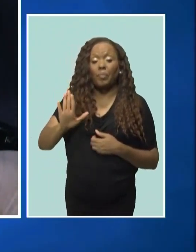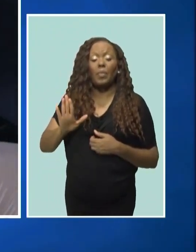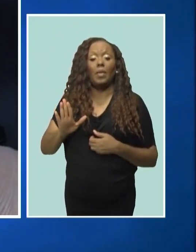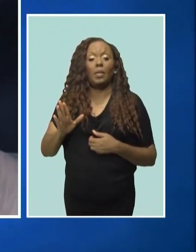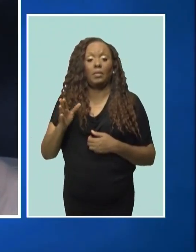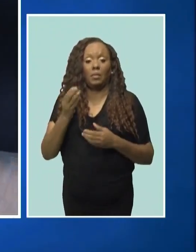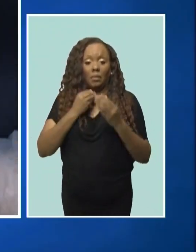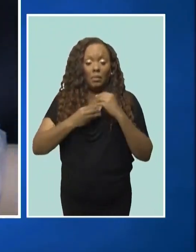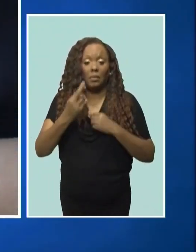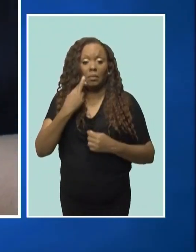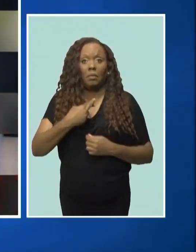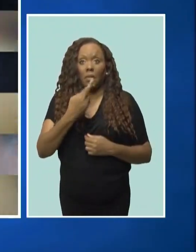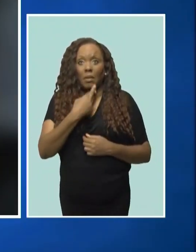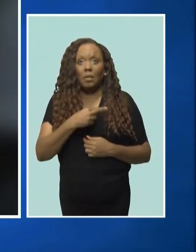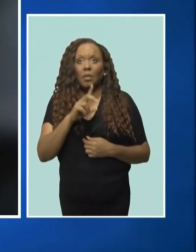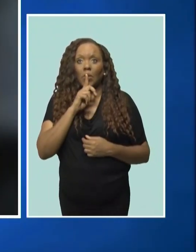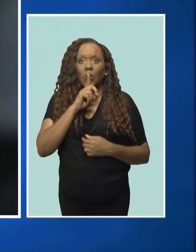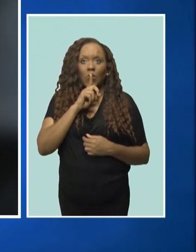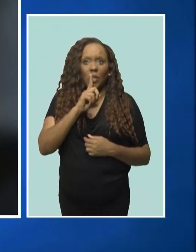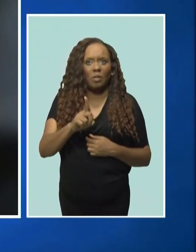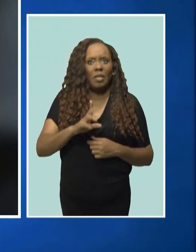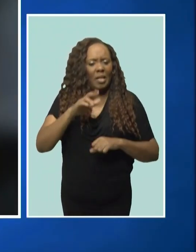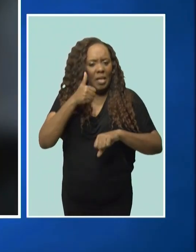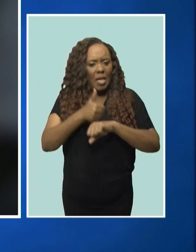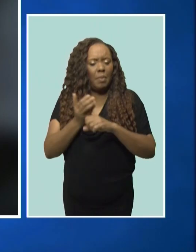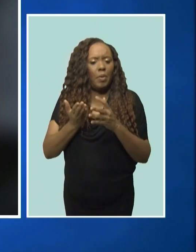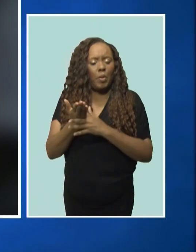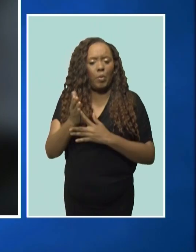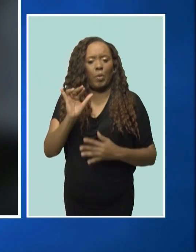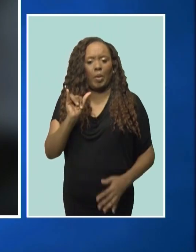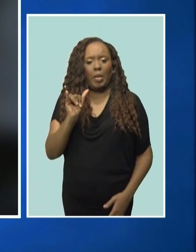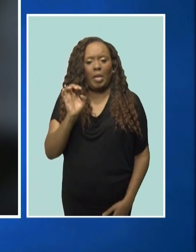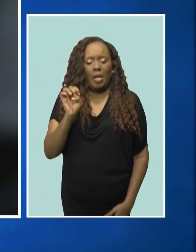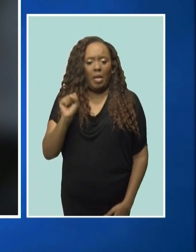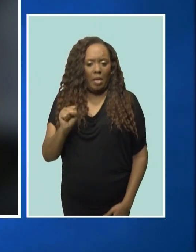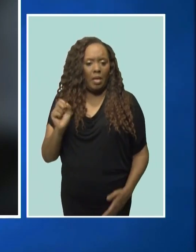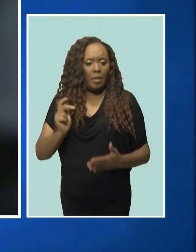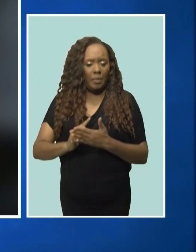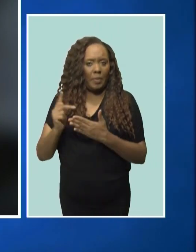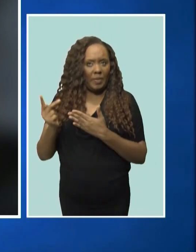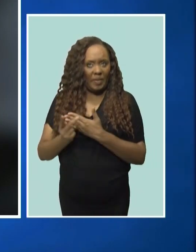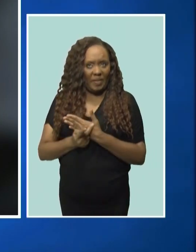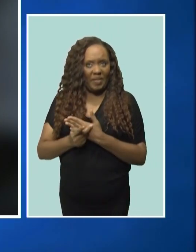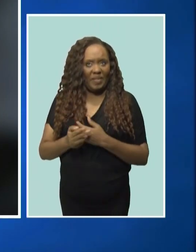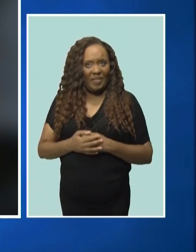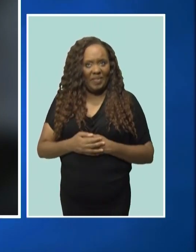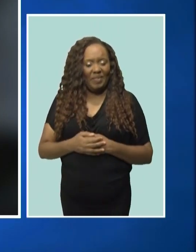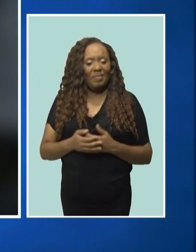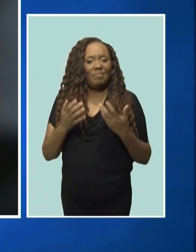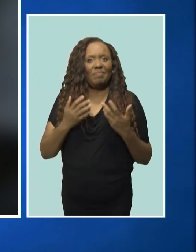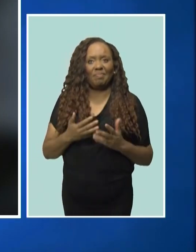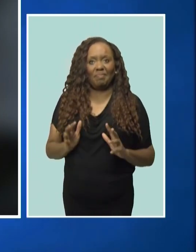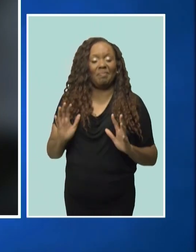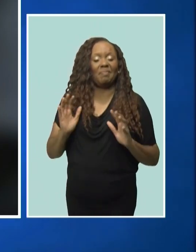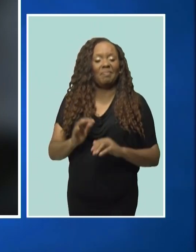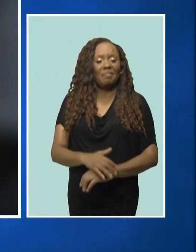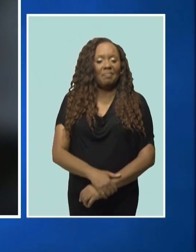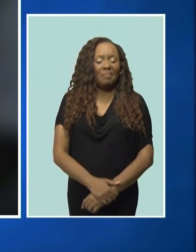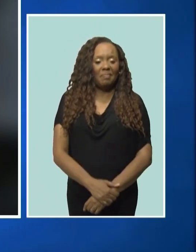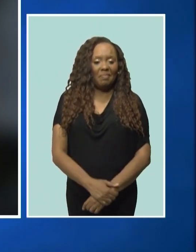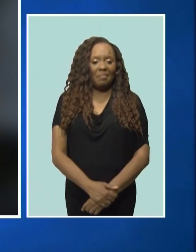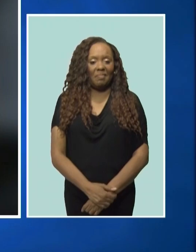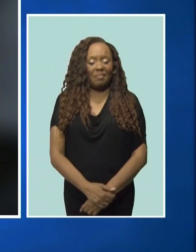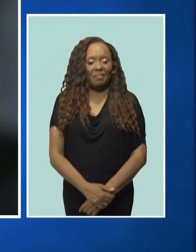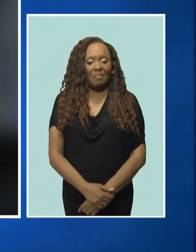to establish itself in a niche market in Barbados through the Youth Entrepreneurship Scheme. Trevor Thorpe for the Yes Business